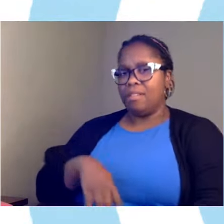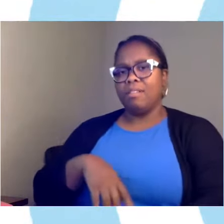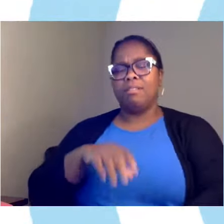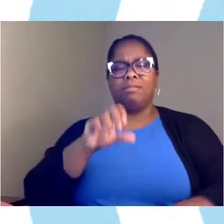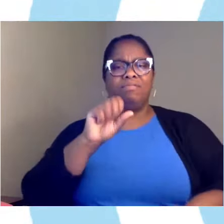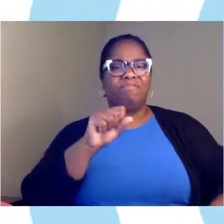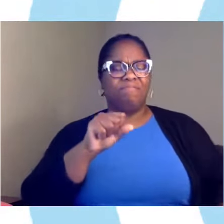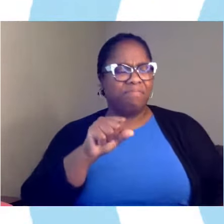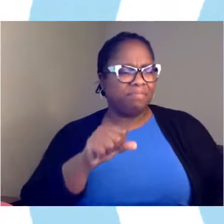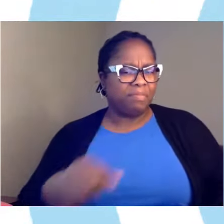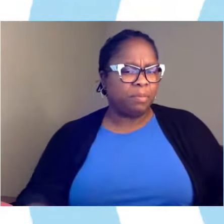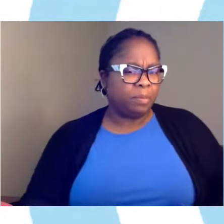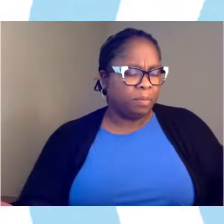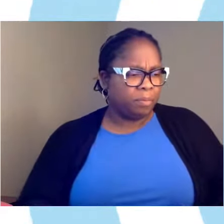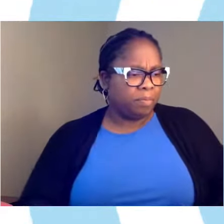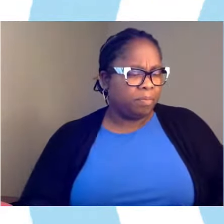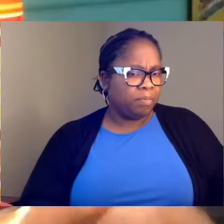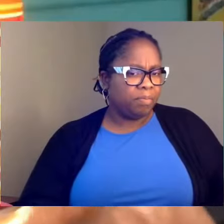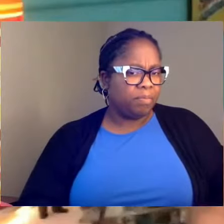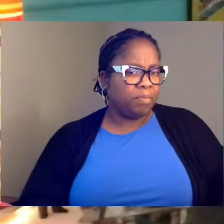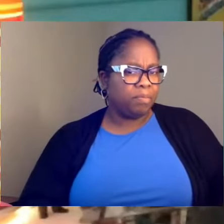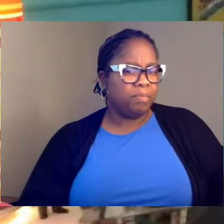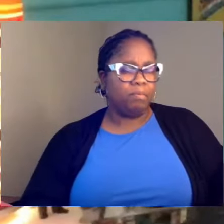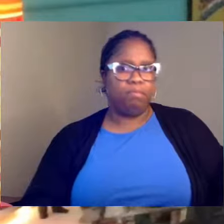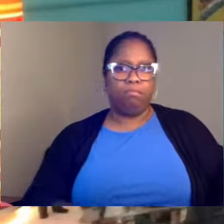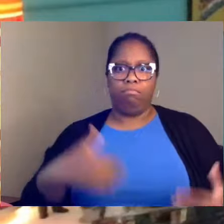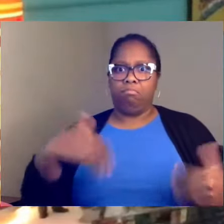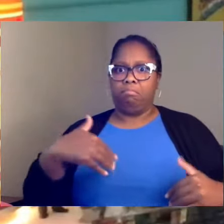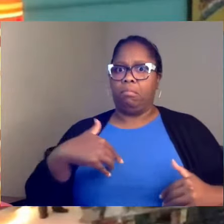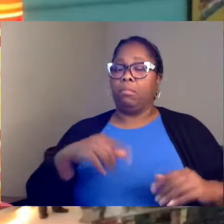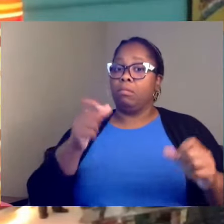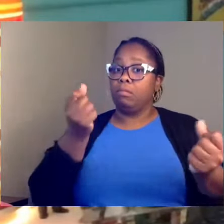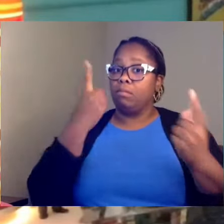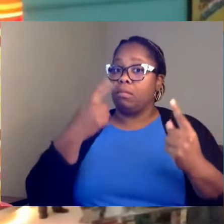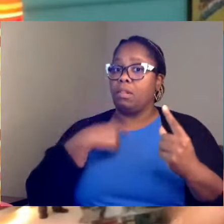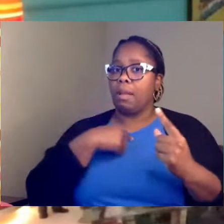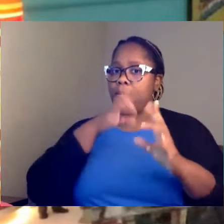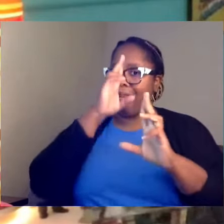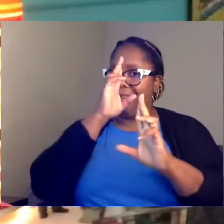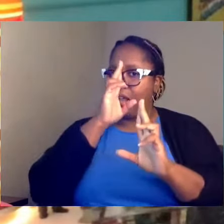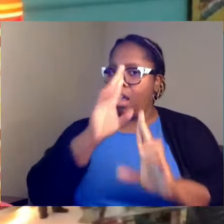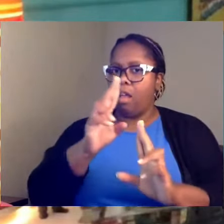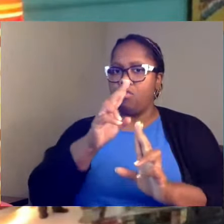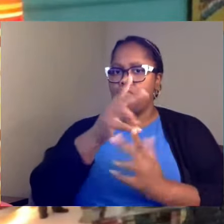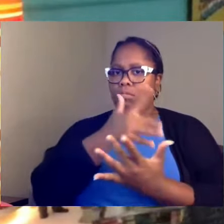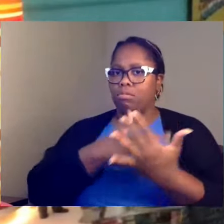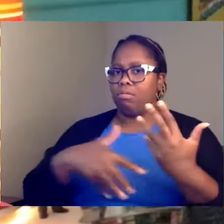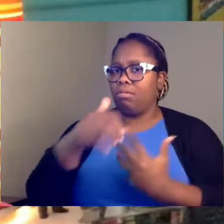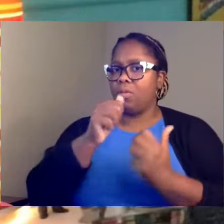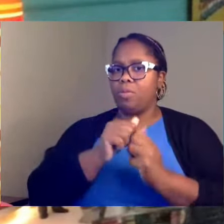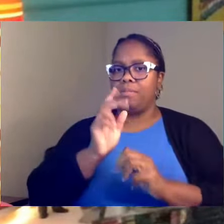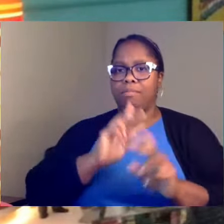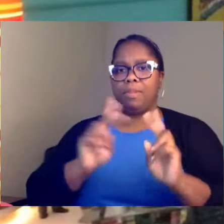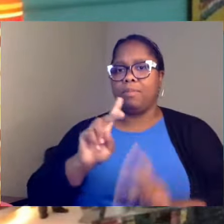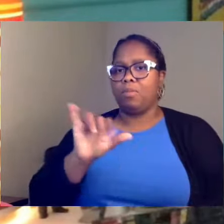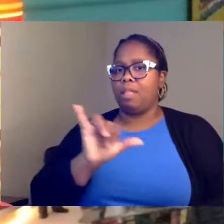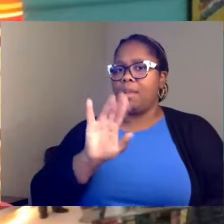it's I'm really honored to even be around folks like Lamar and Beth Nakamura on this